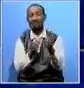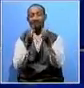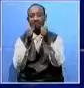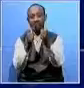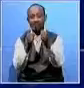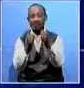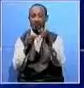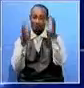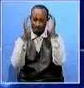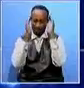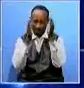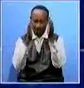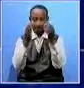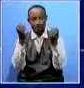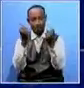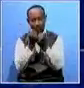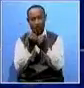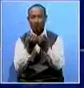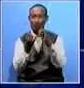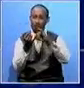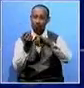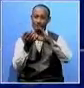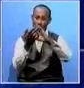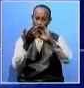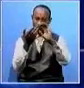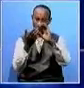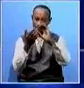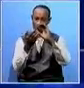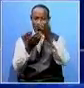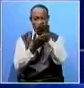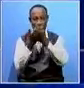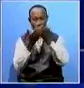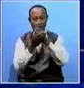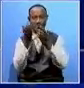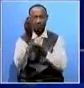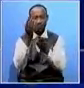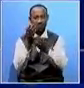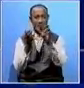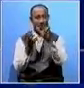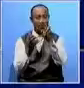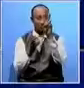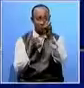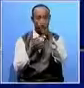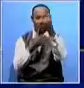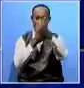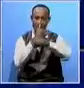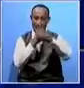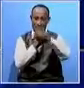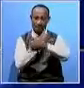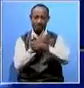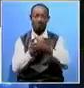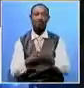firm's commitment to supporting socio-economic development of the 32 countries in Africa.